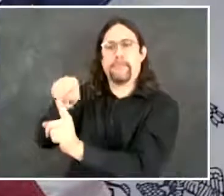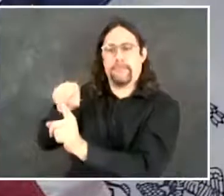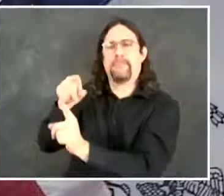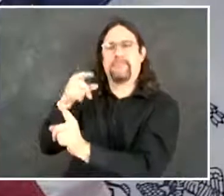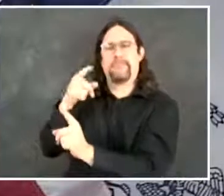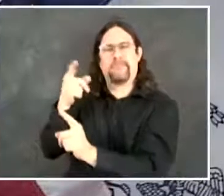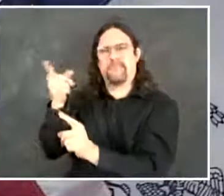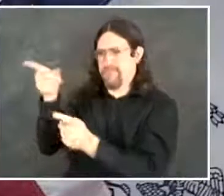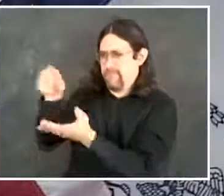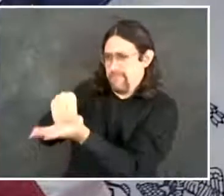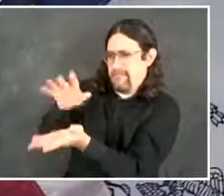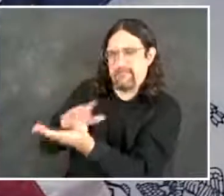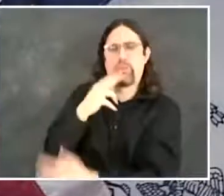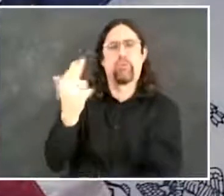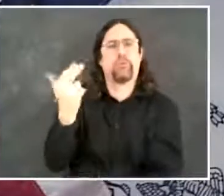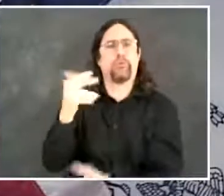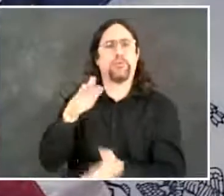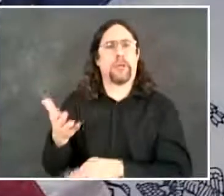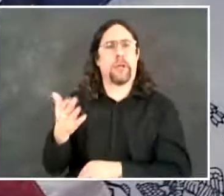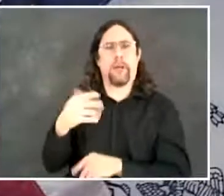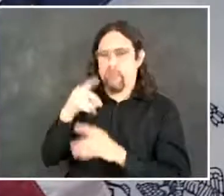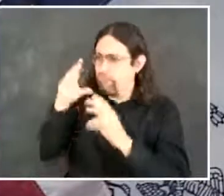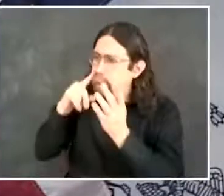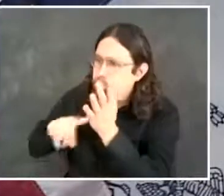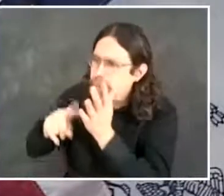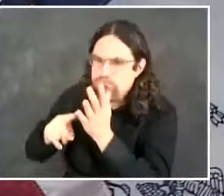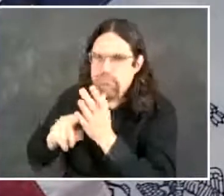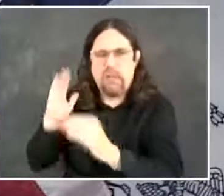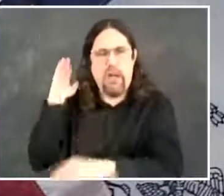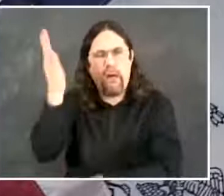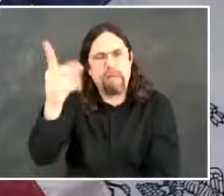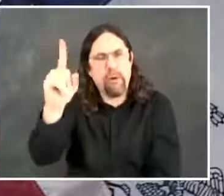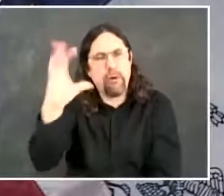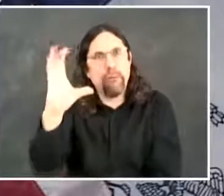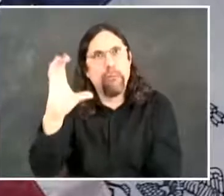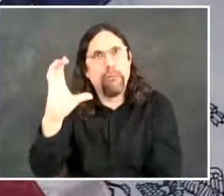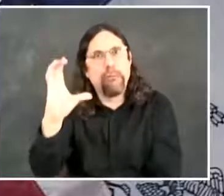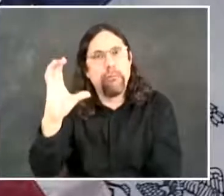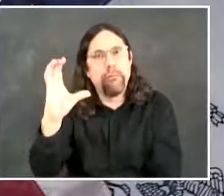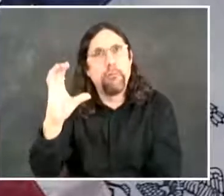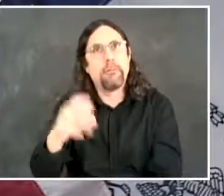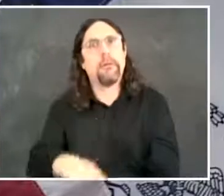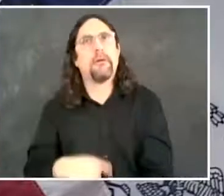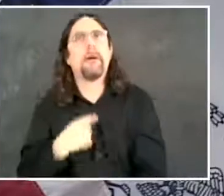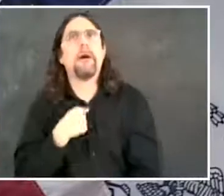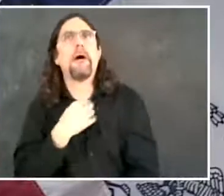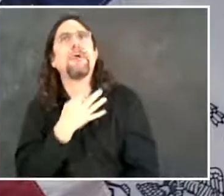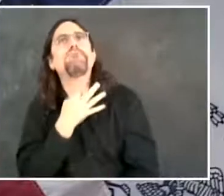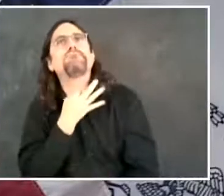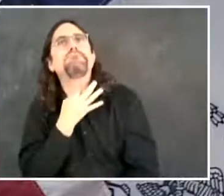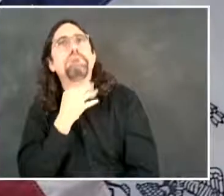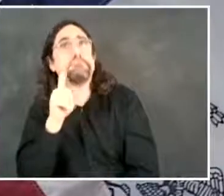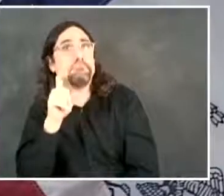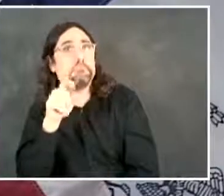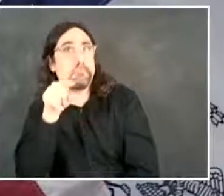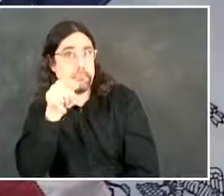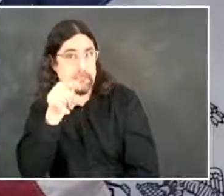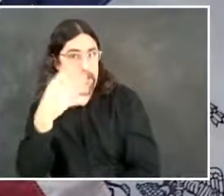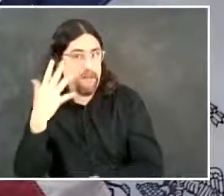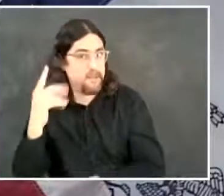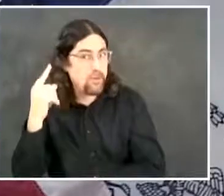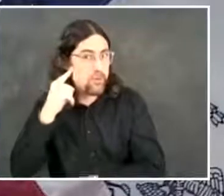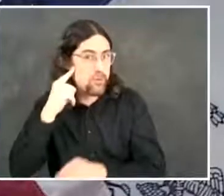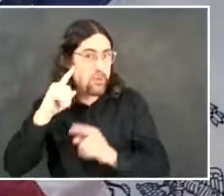facility called Isabella Geriatric Facility. And then I have another question, which is about the homeless issue and safe havens. And